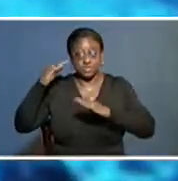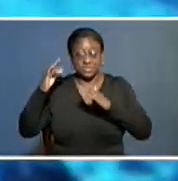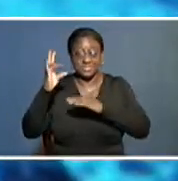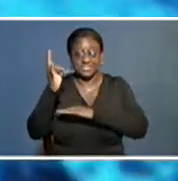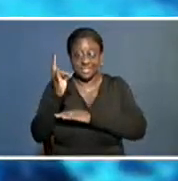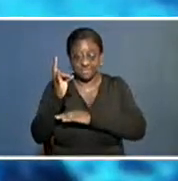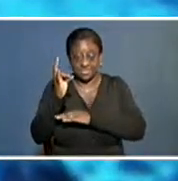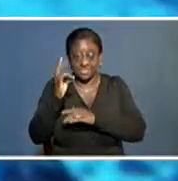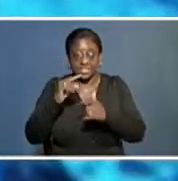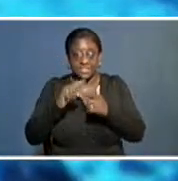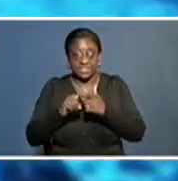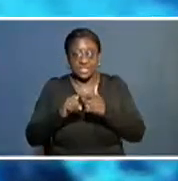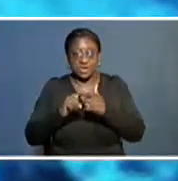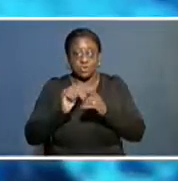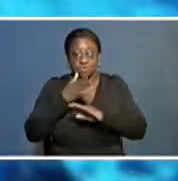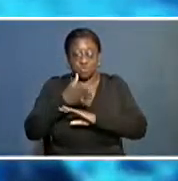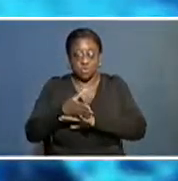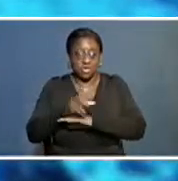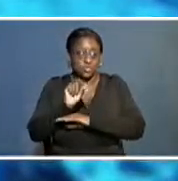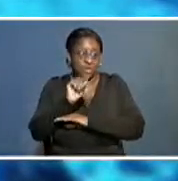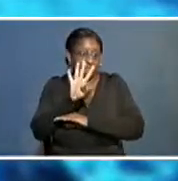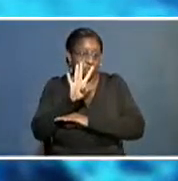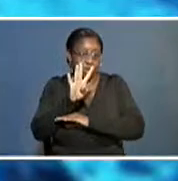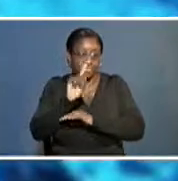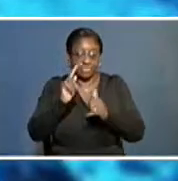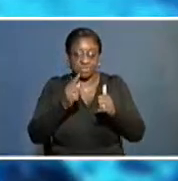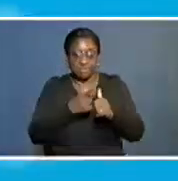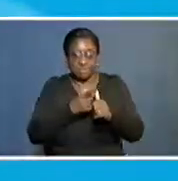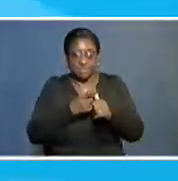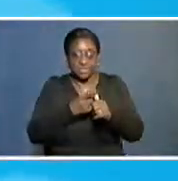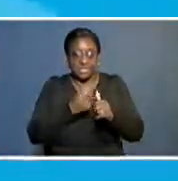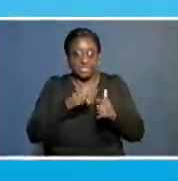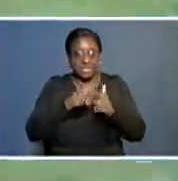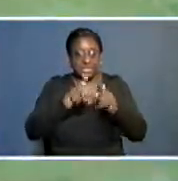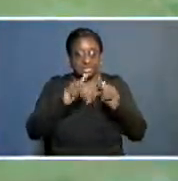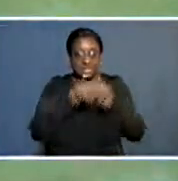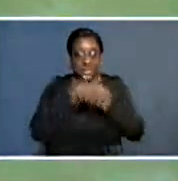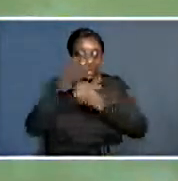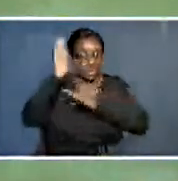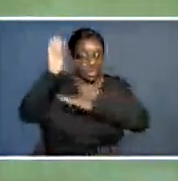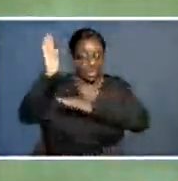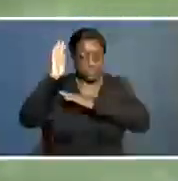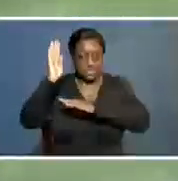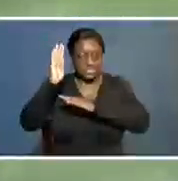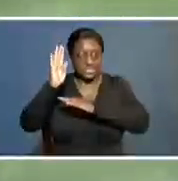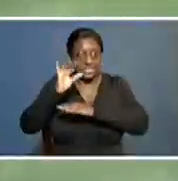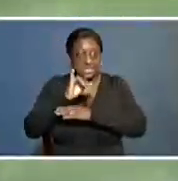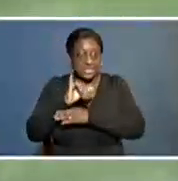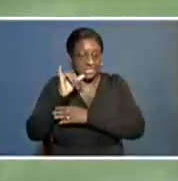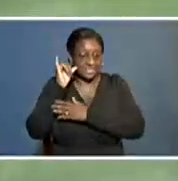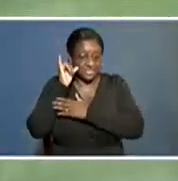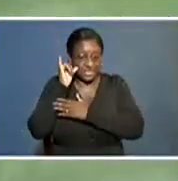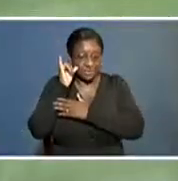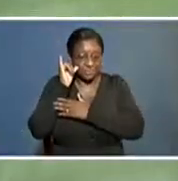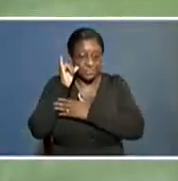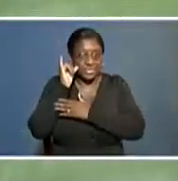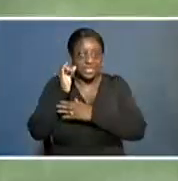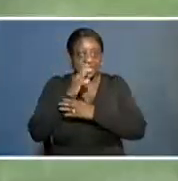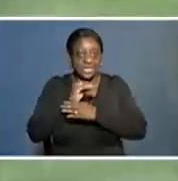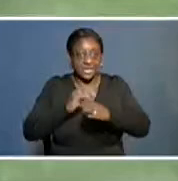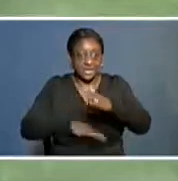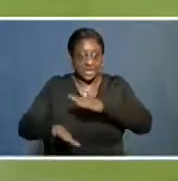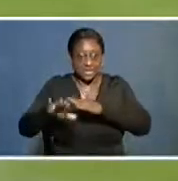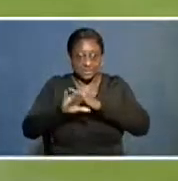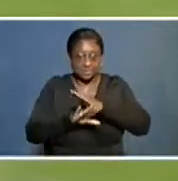in her heat in 31.42 and 24th overall. Team Bahamas back on the pitch yesterday at the CONCACAF Men's Under-17